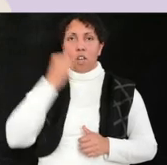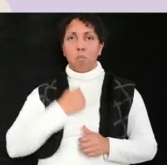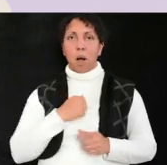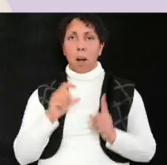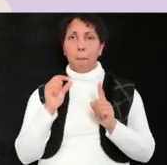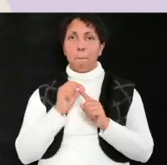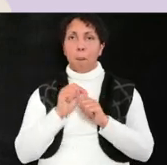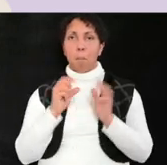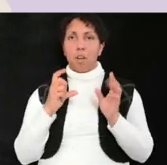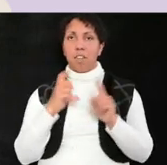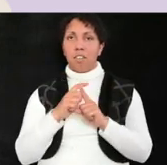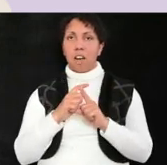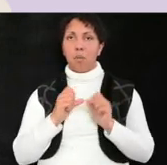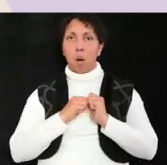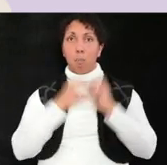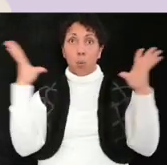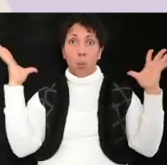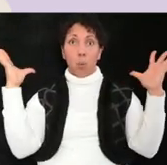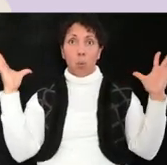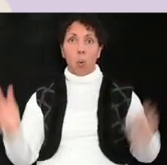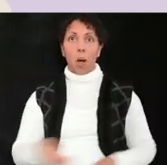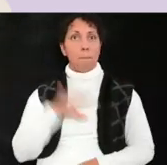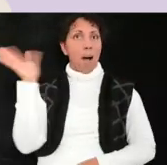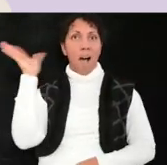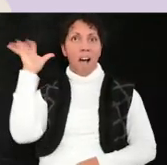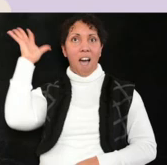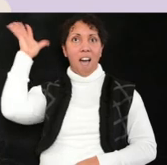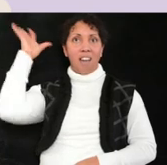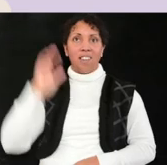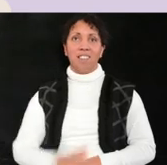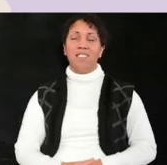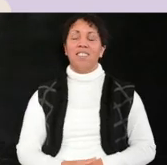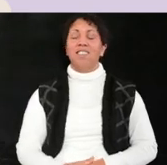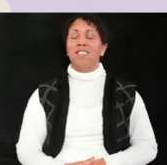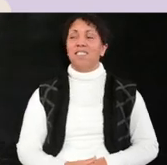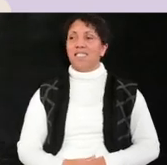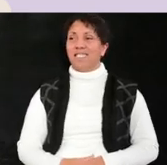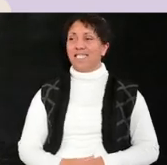Dynamite, and it's been a real blast. Goodbye, everybody.